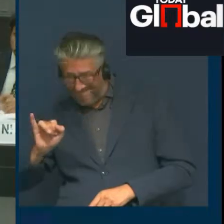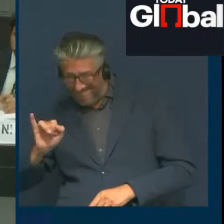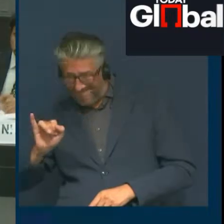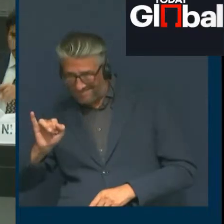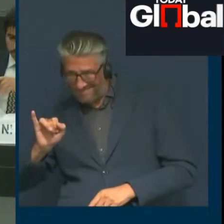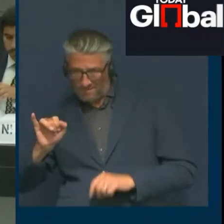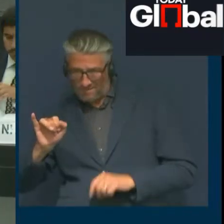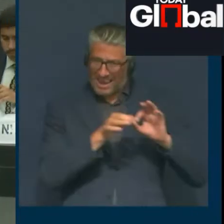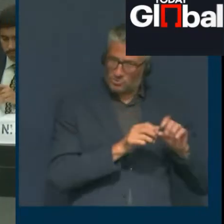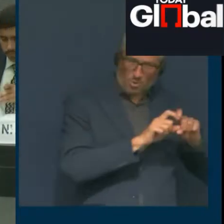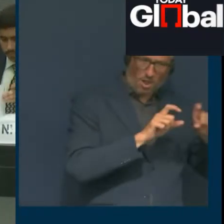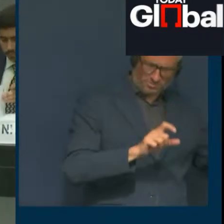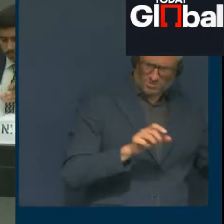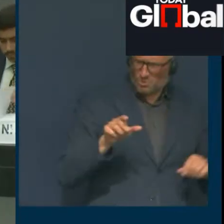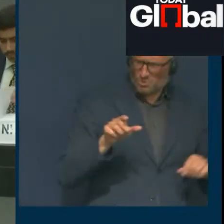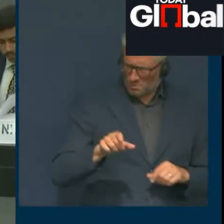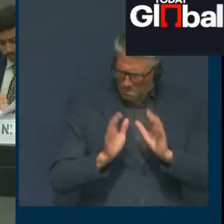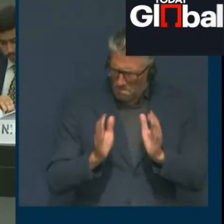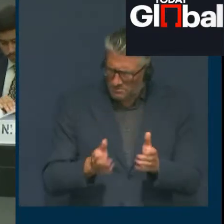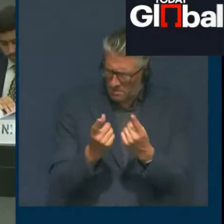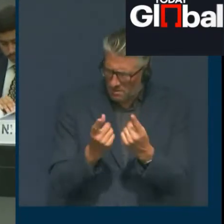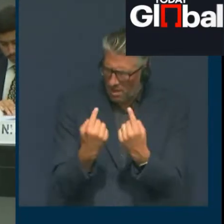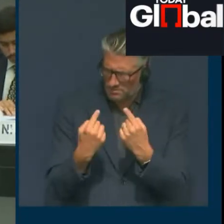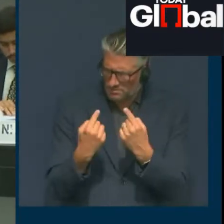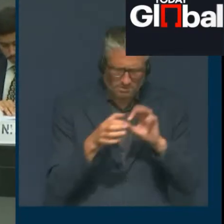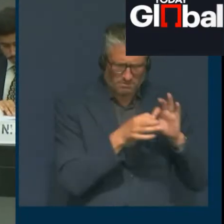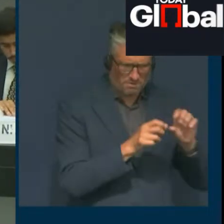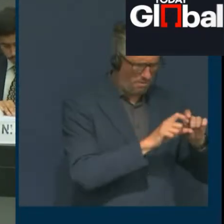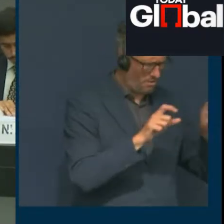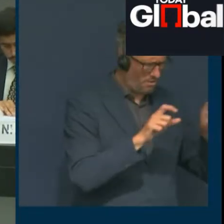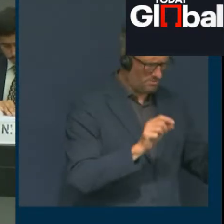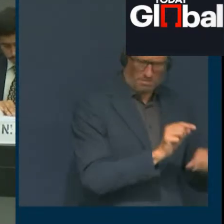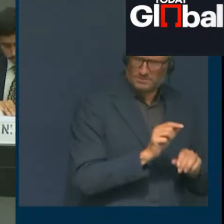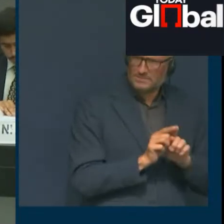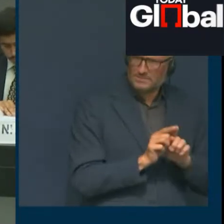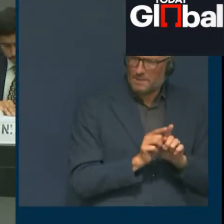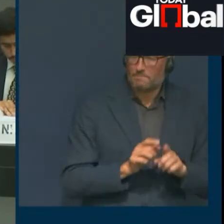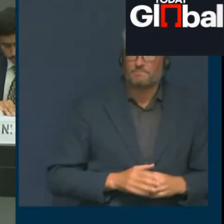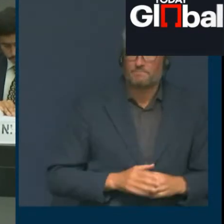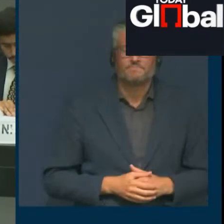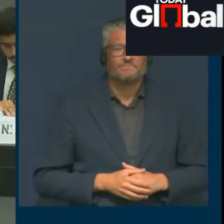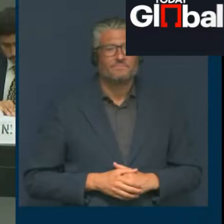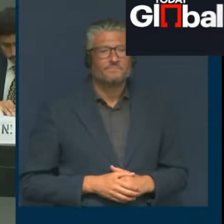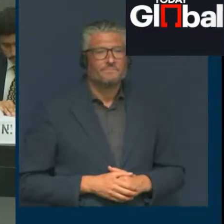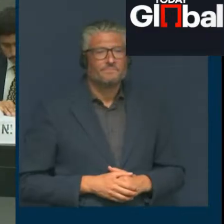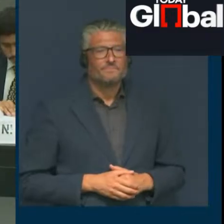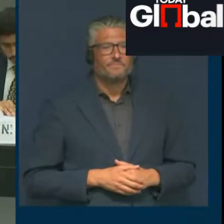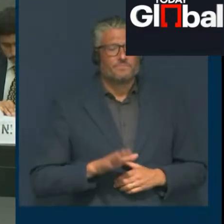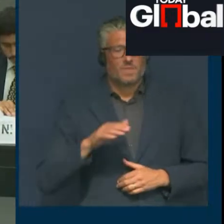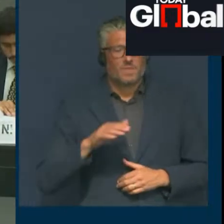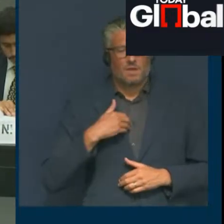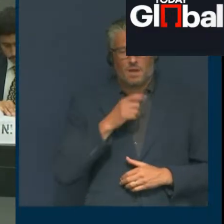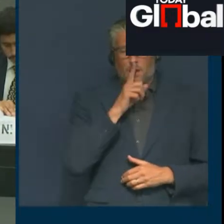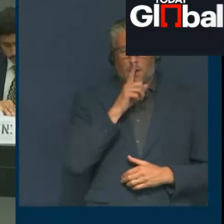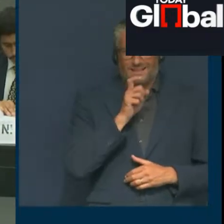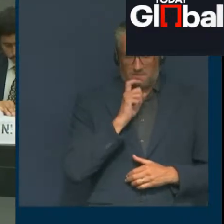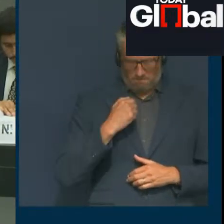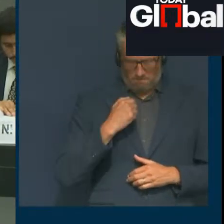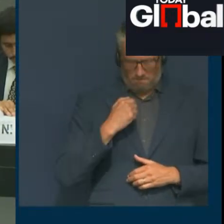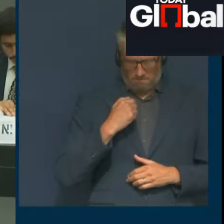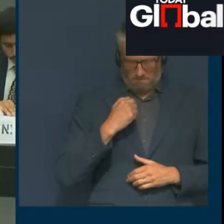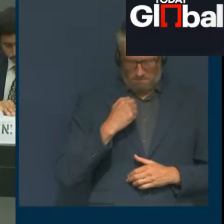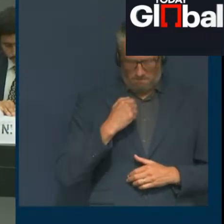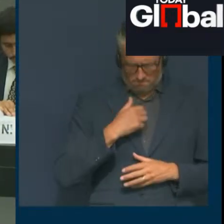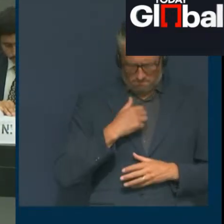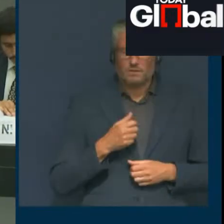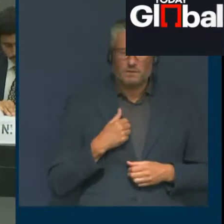Article 4.1 regarding the measures taken to address persons with